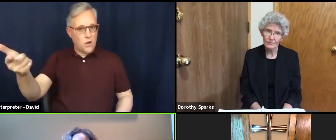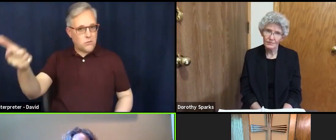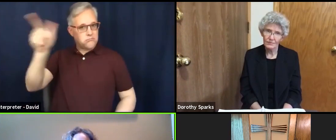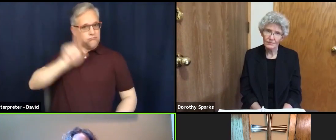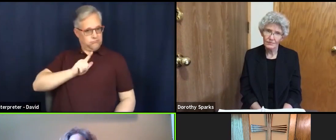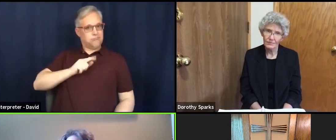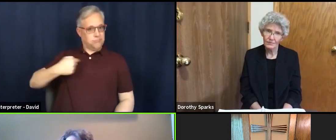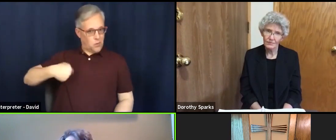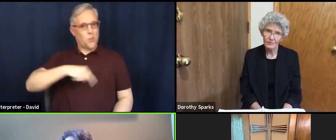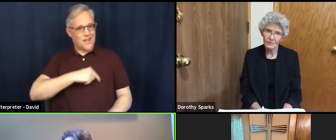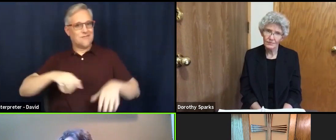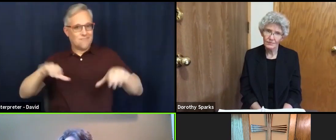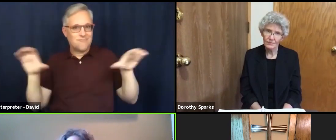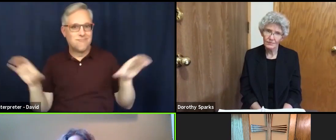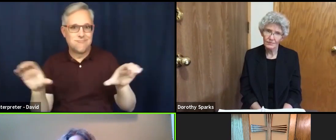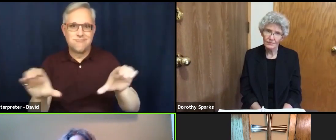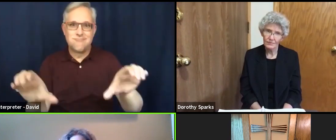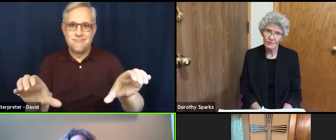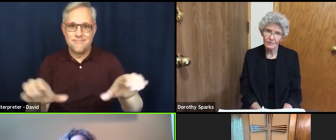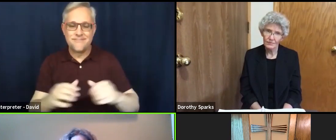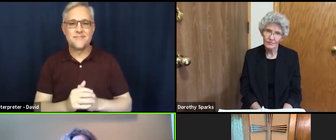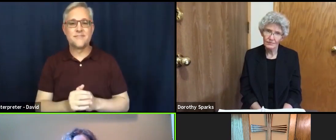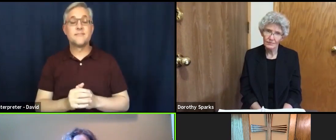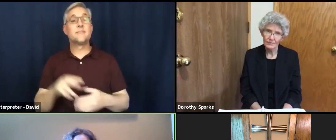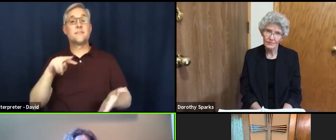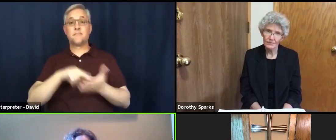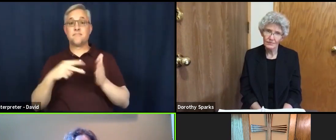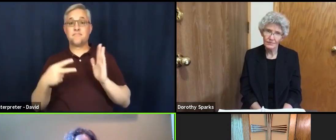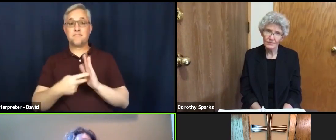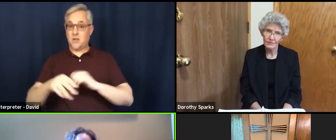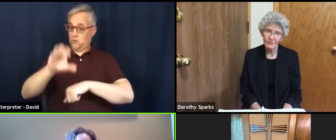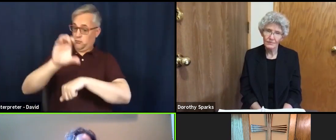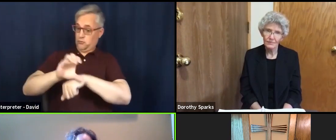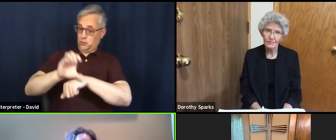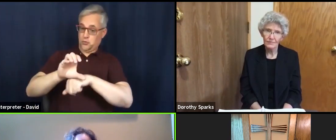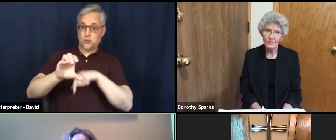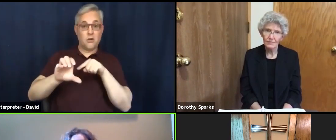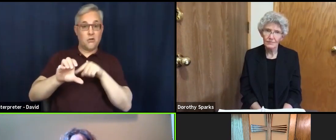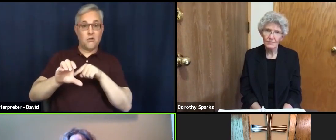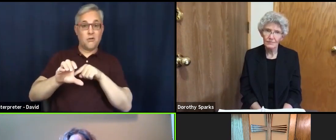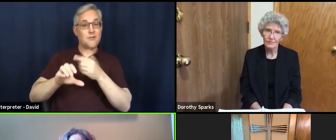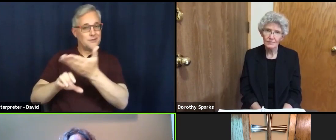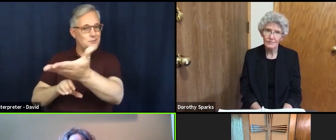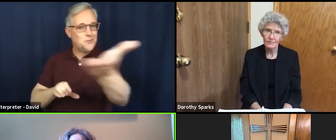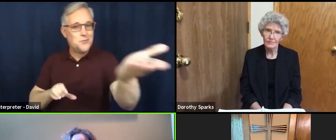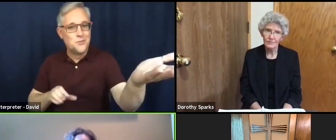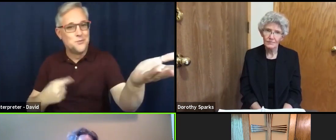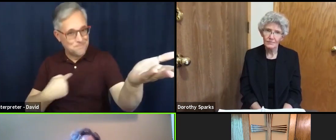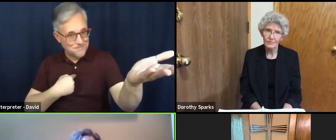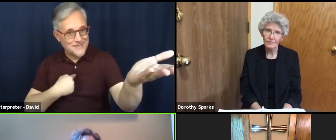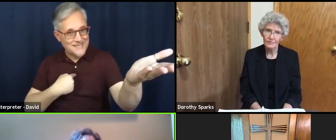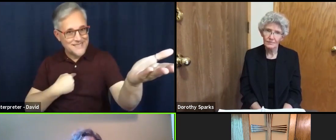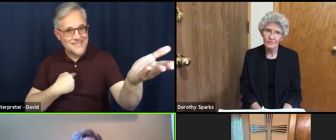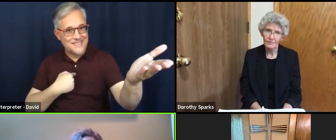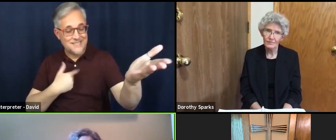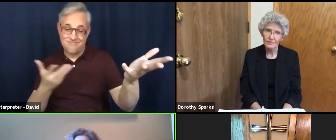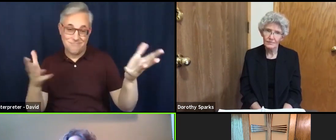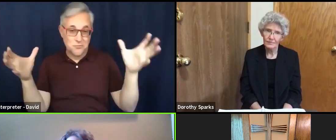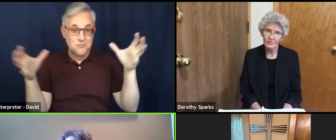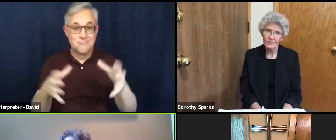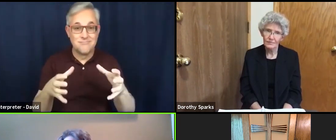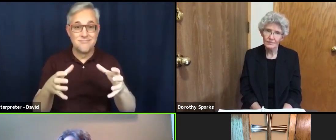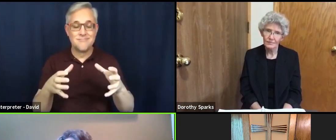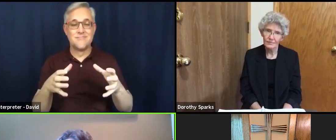So this means that the church, you and me together, for better or for